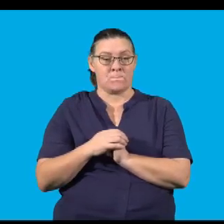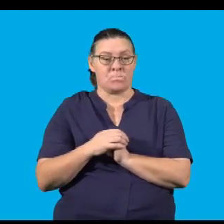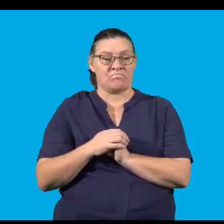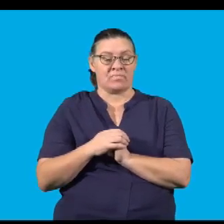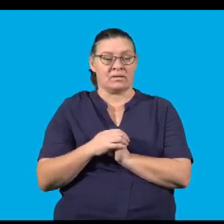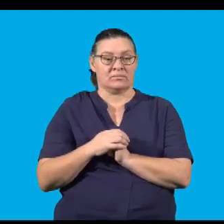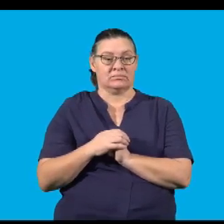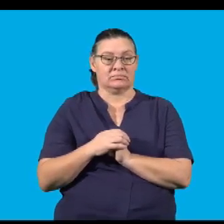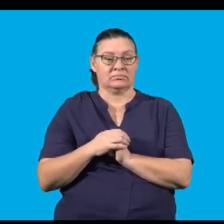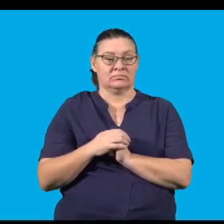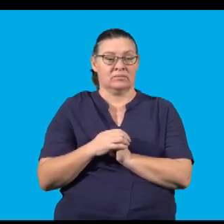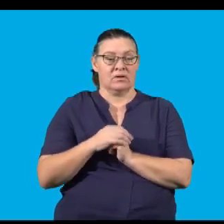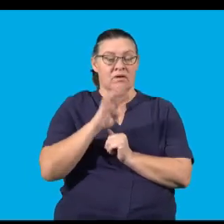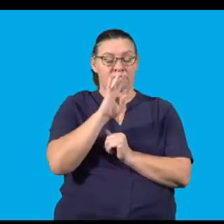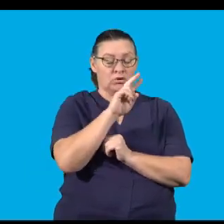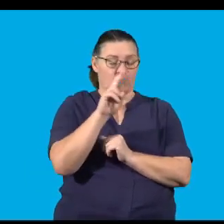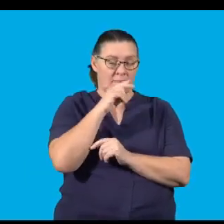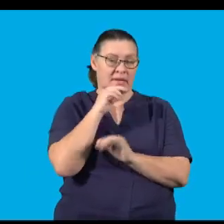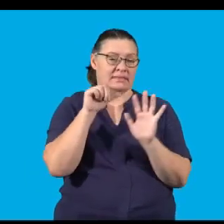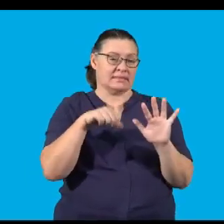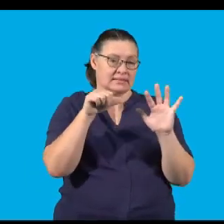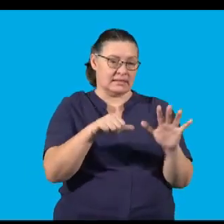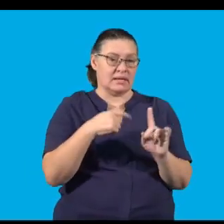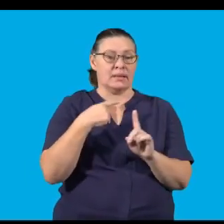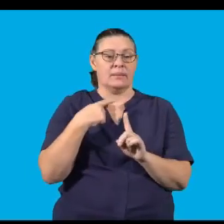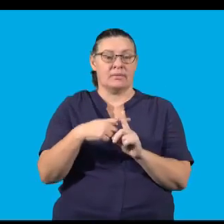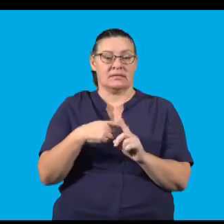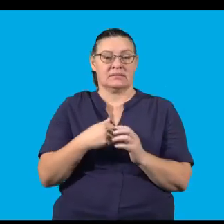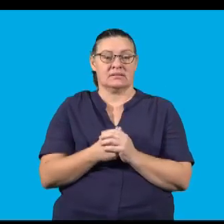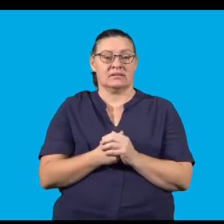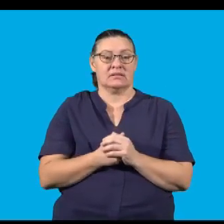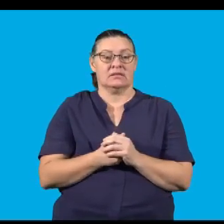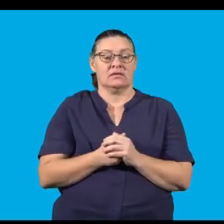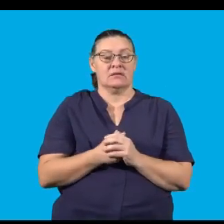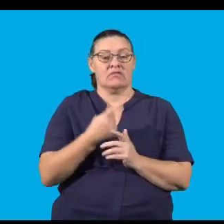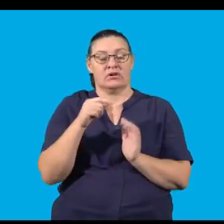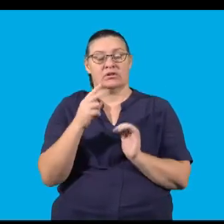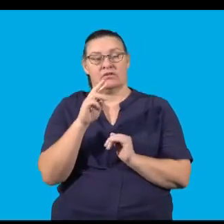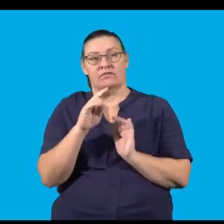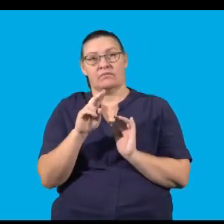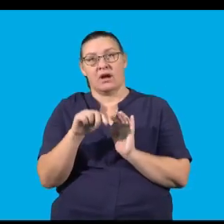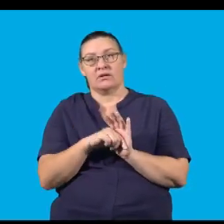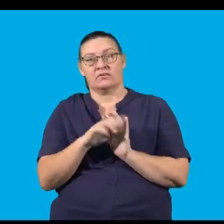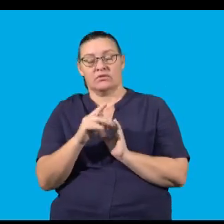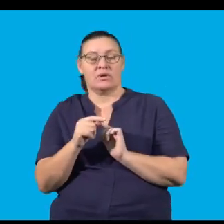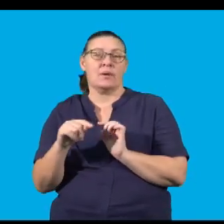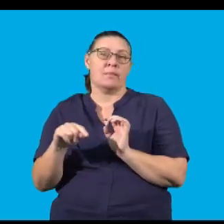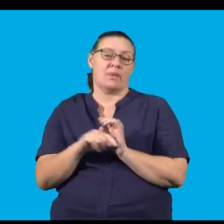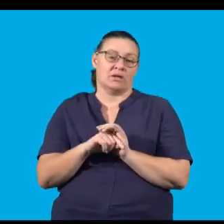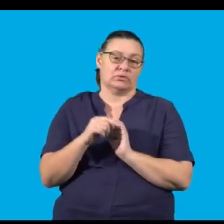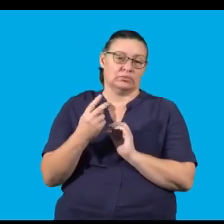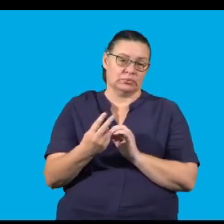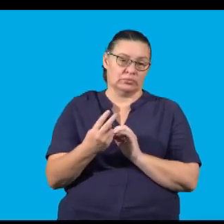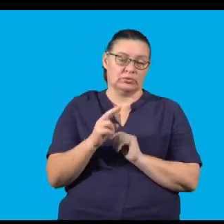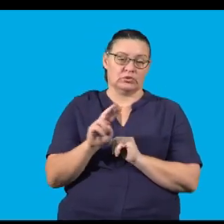Okay, so 4 squared is going to give me 16, plus 2 minus 4 is 2. 2 squared will